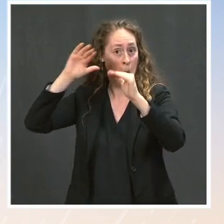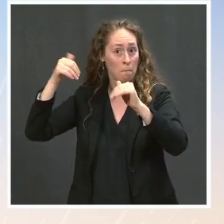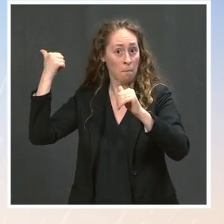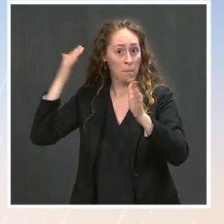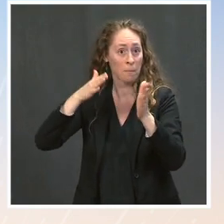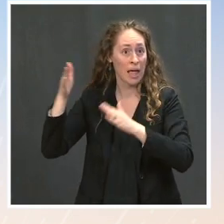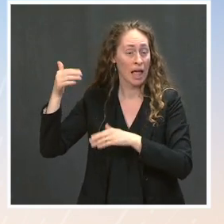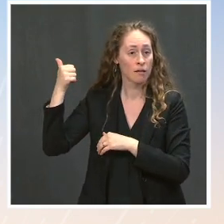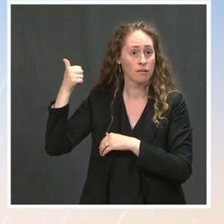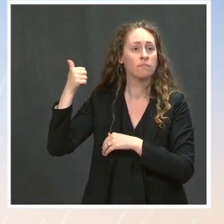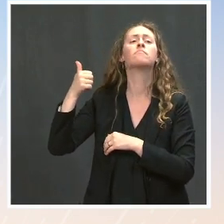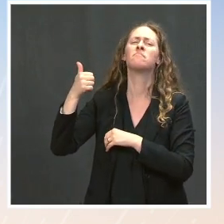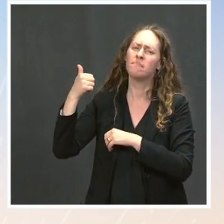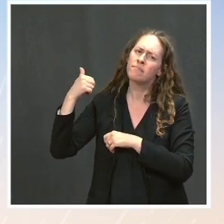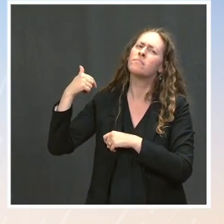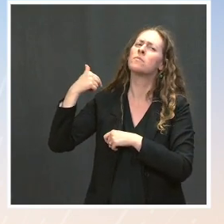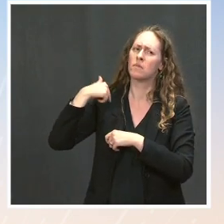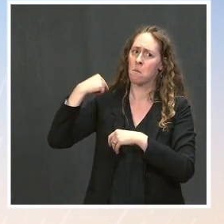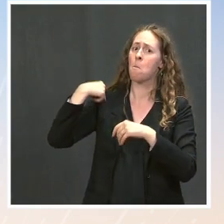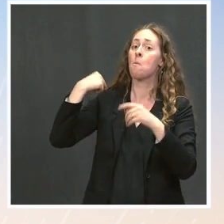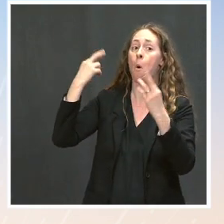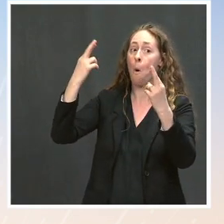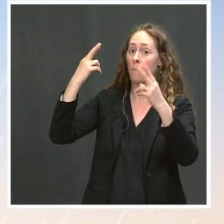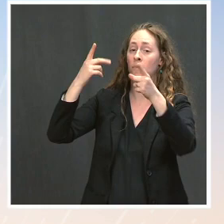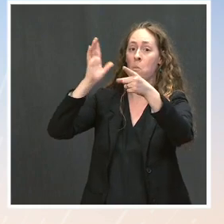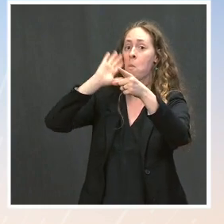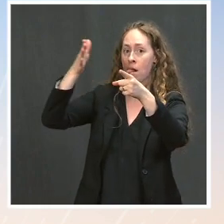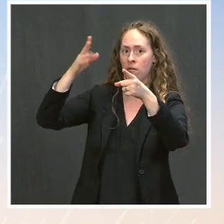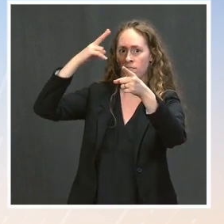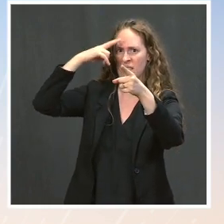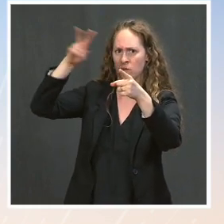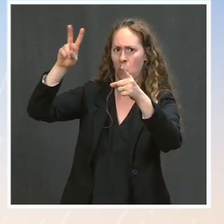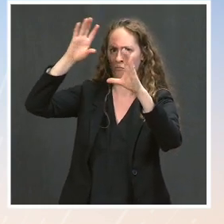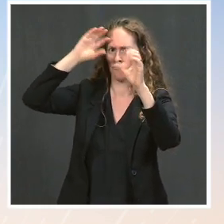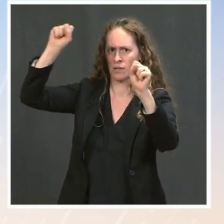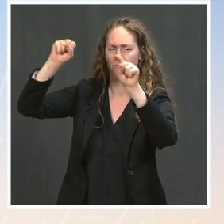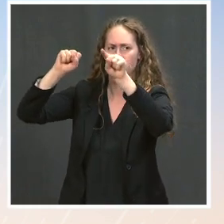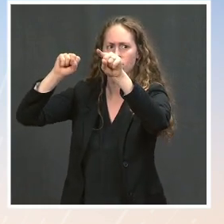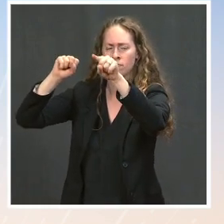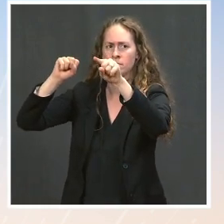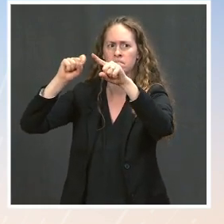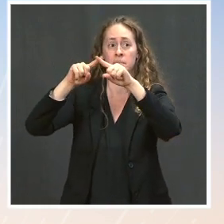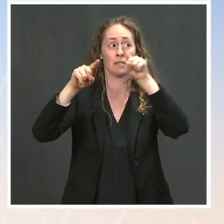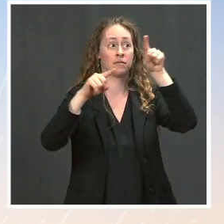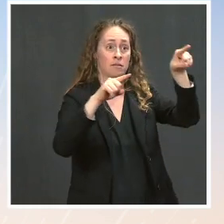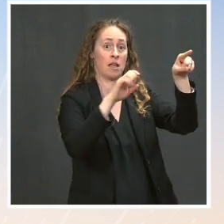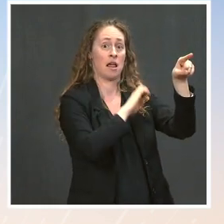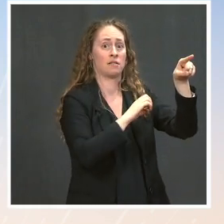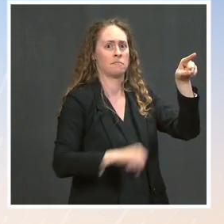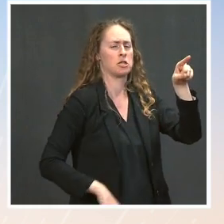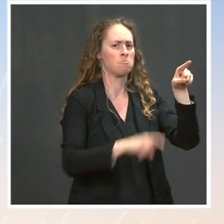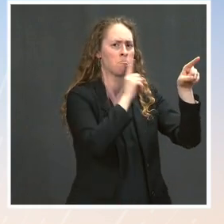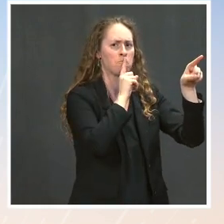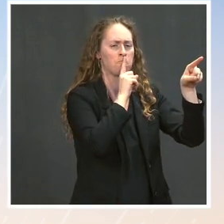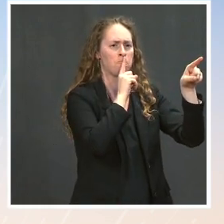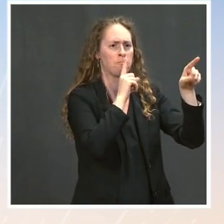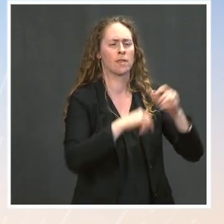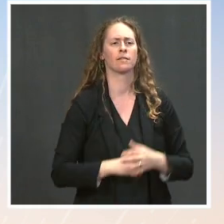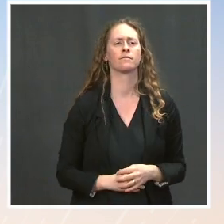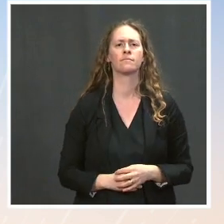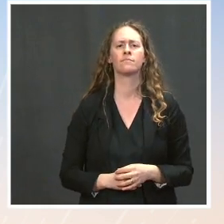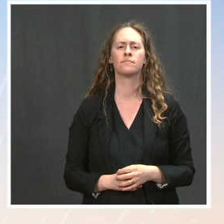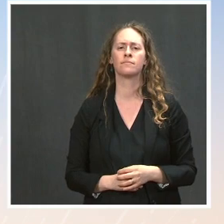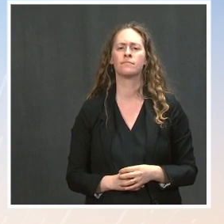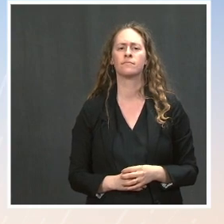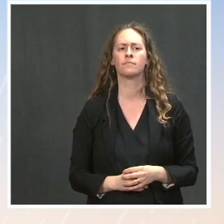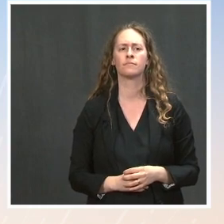Mexican president, and I expect she'll have more in the coming weeks, but I don't have anything to preview for you today. Go ahead, all the way in the back. Yes. I have a question